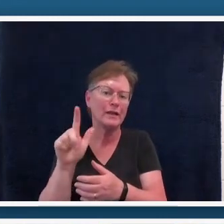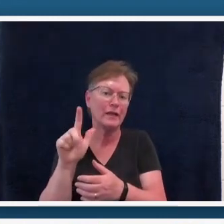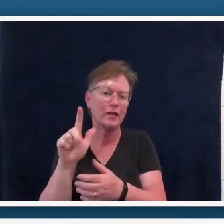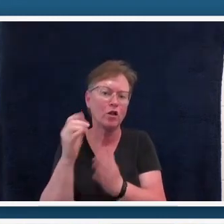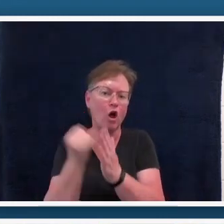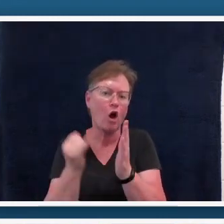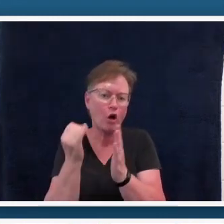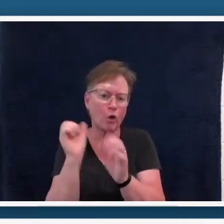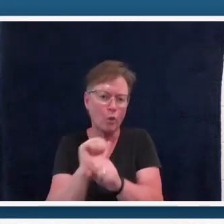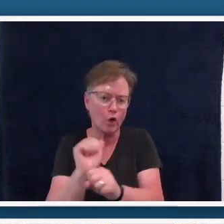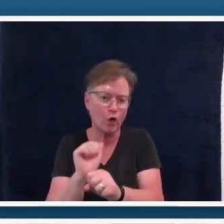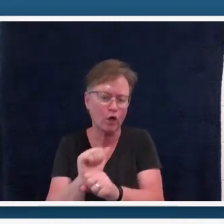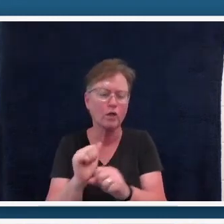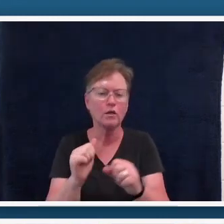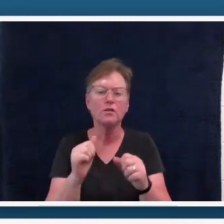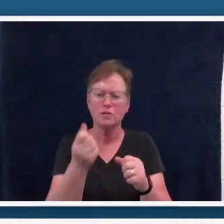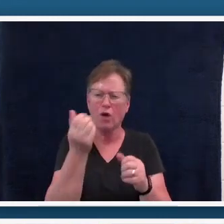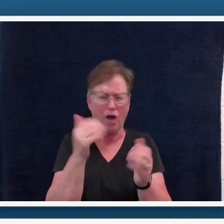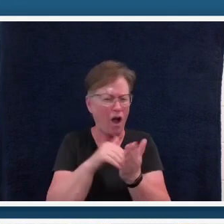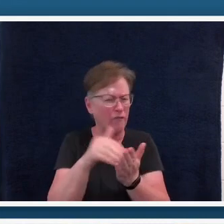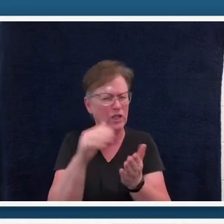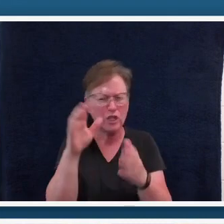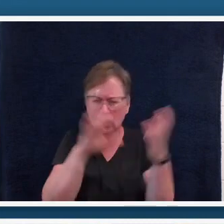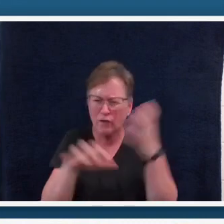that up because I know there's often a lot of confusion about that.